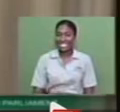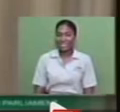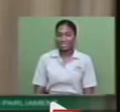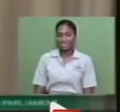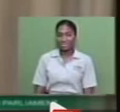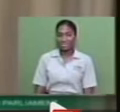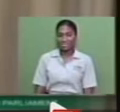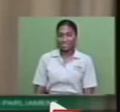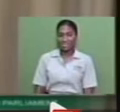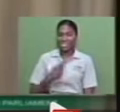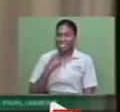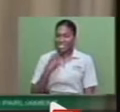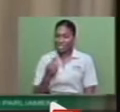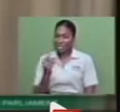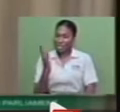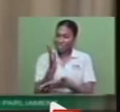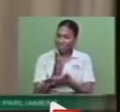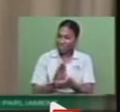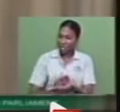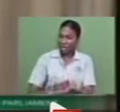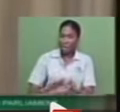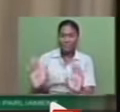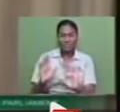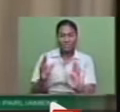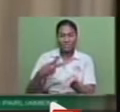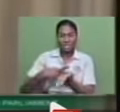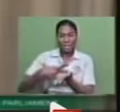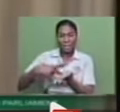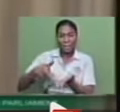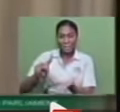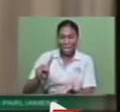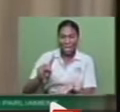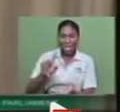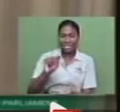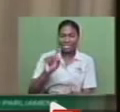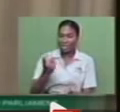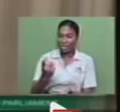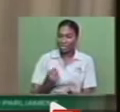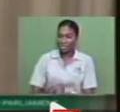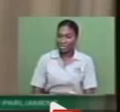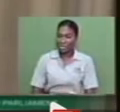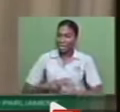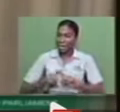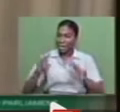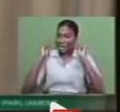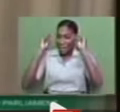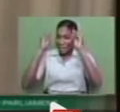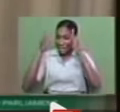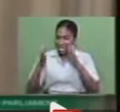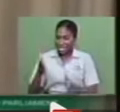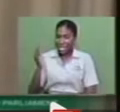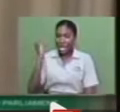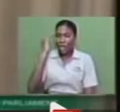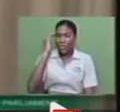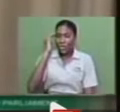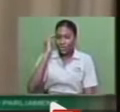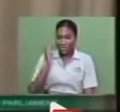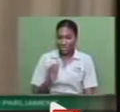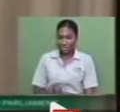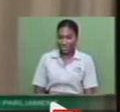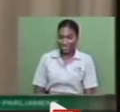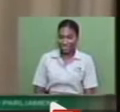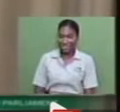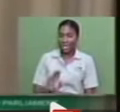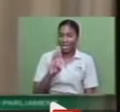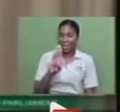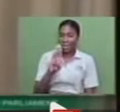the minister knew or ought to have known that Belgrave Properties, in which he was a director, had submitted to Town